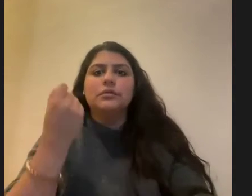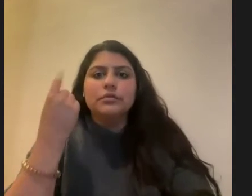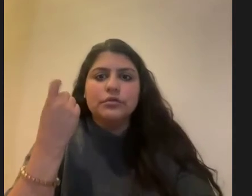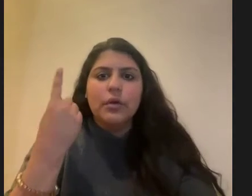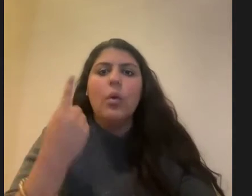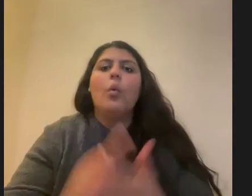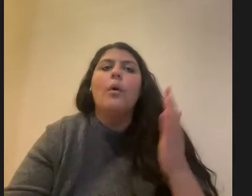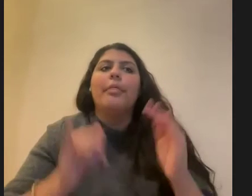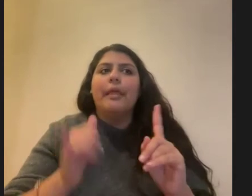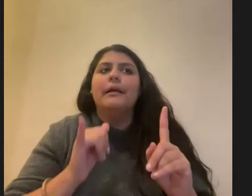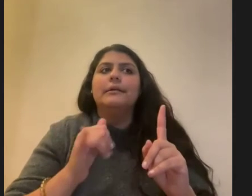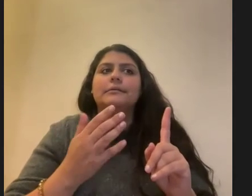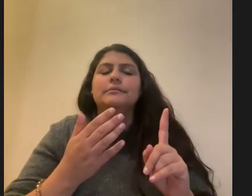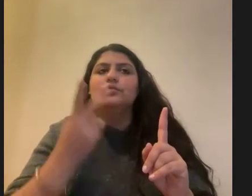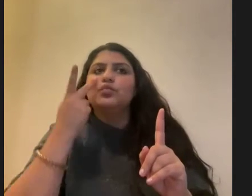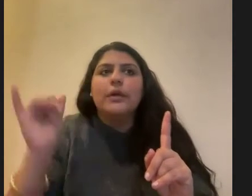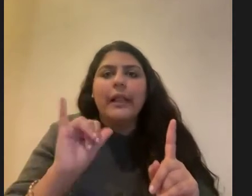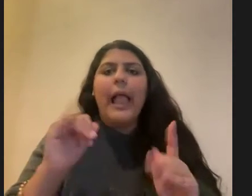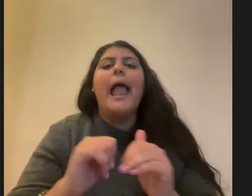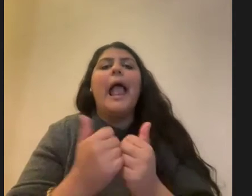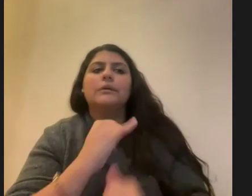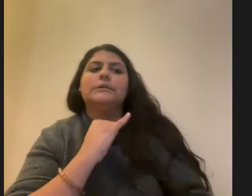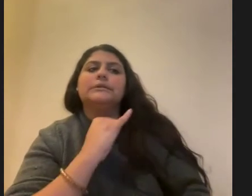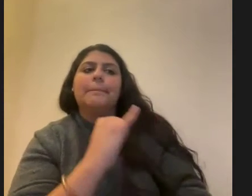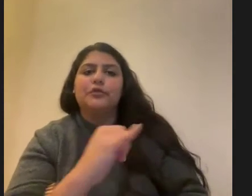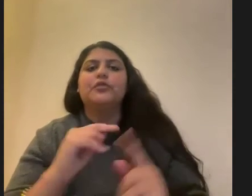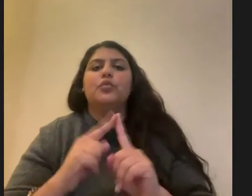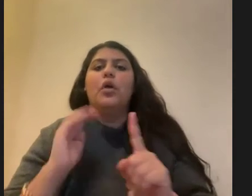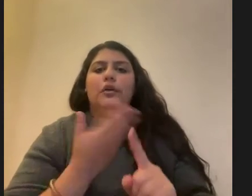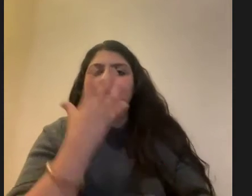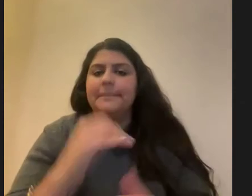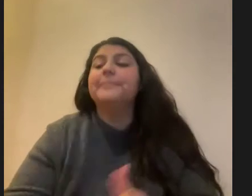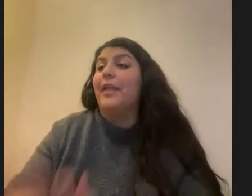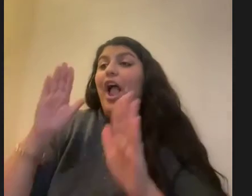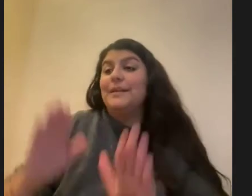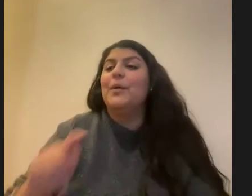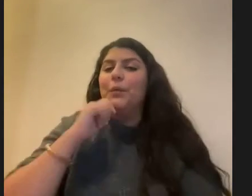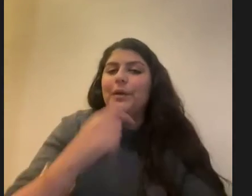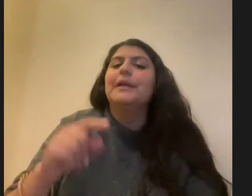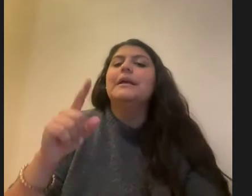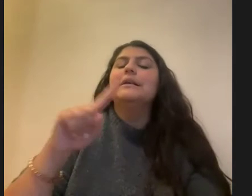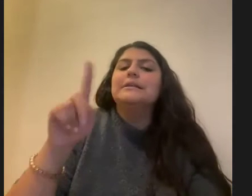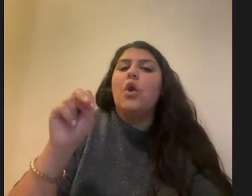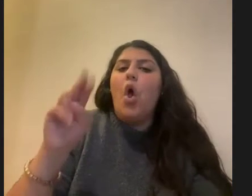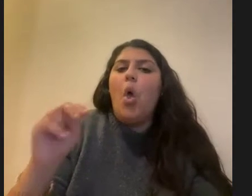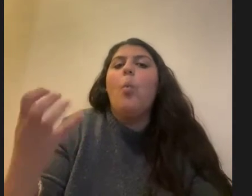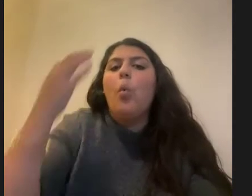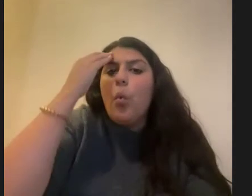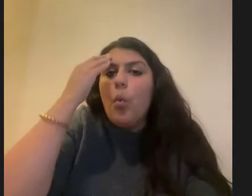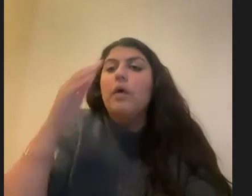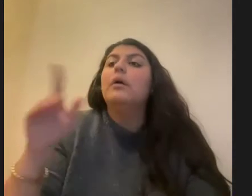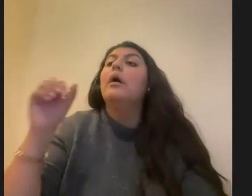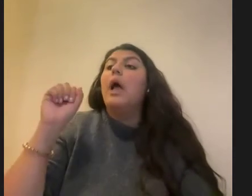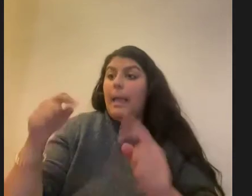is and what it looks like and how it's similar to us. Awesome. So cool. Xenon from third grade wants to know, do octopuses communicate with